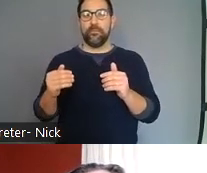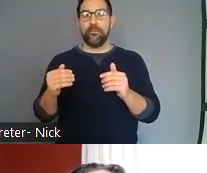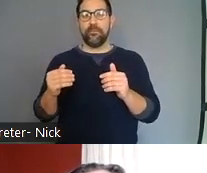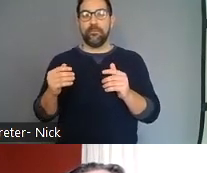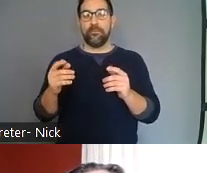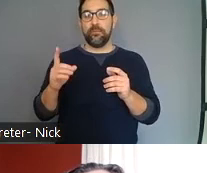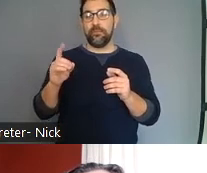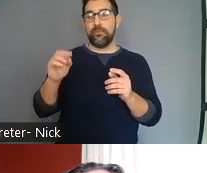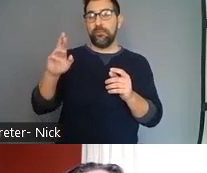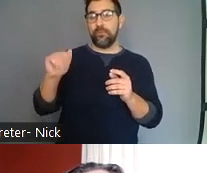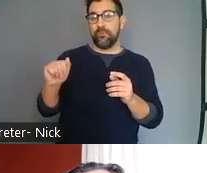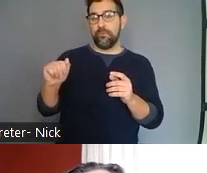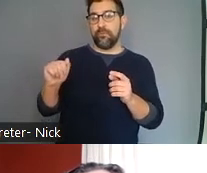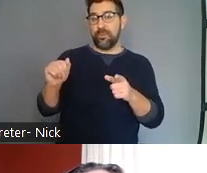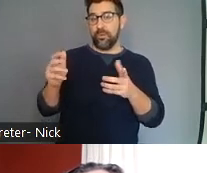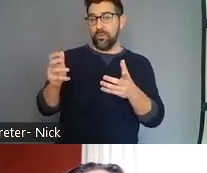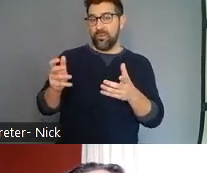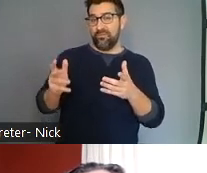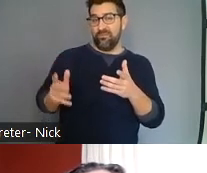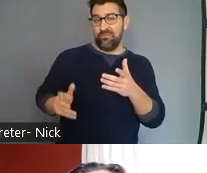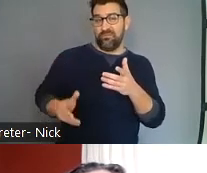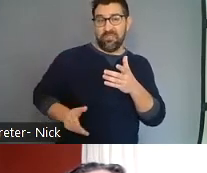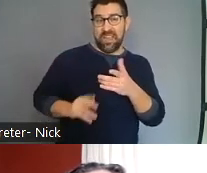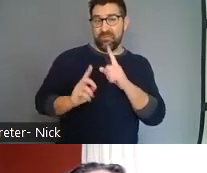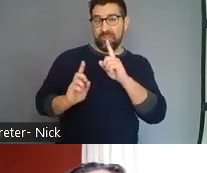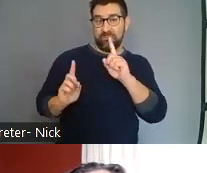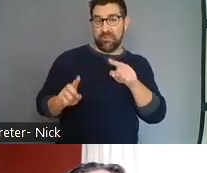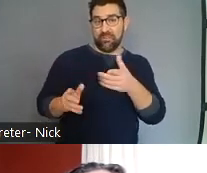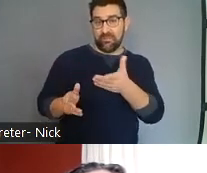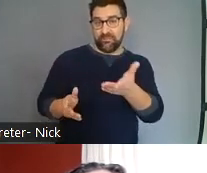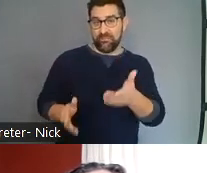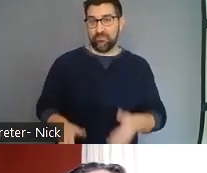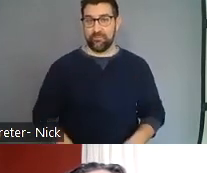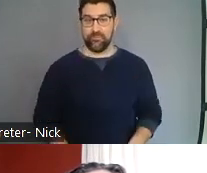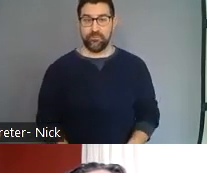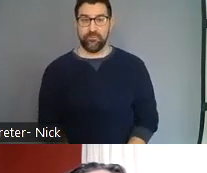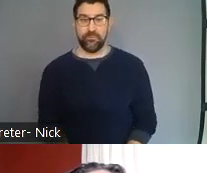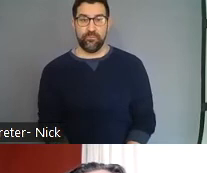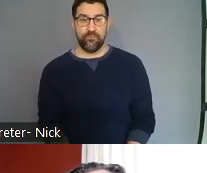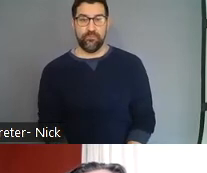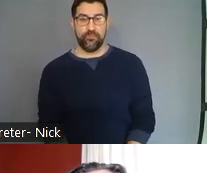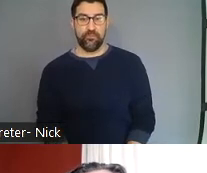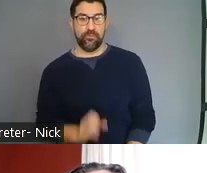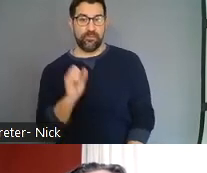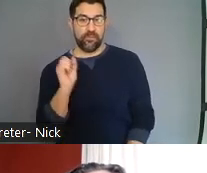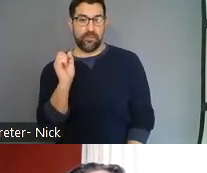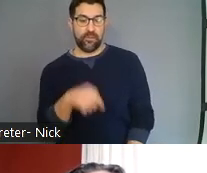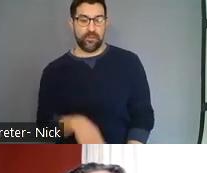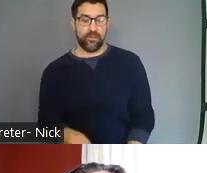Dora, did you want to chime in response to that question? Yes.